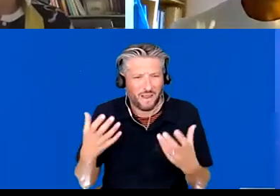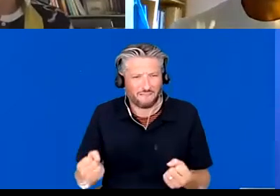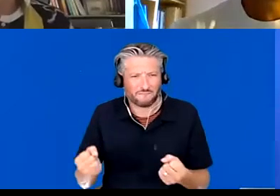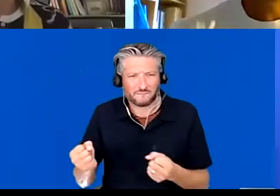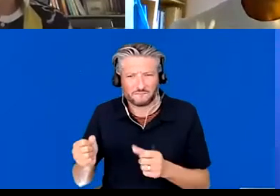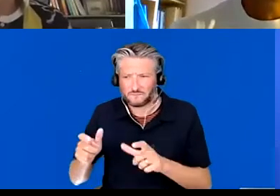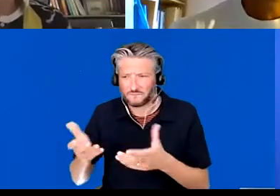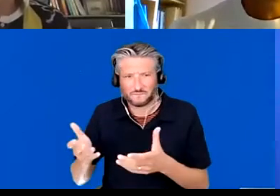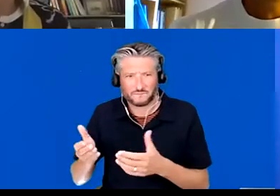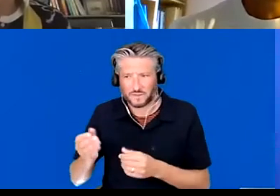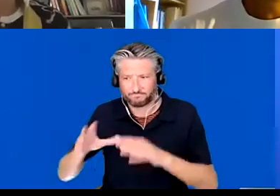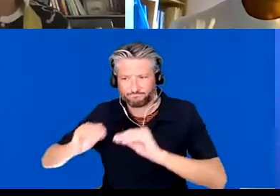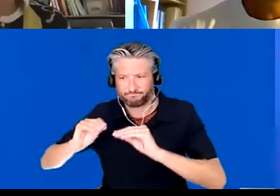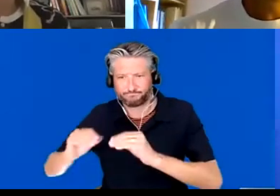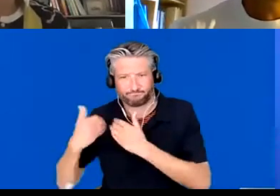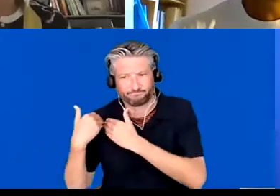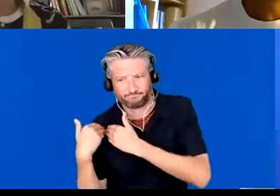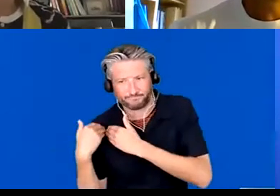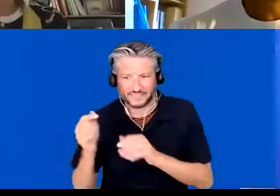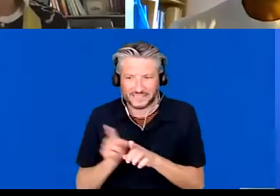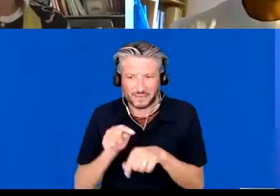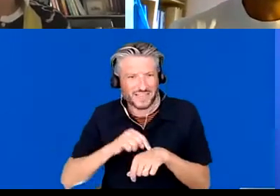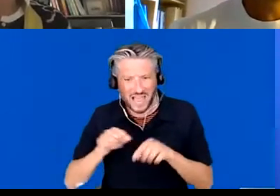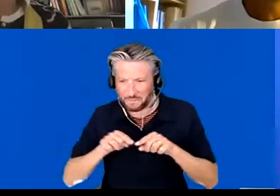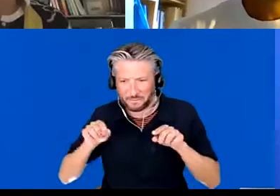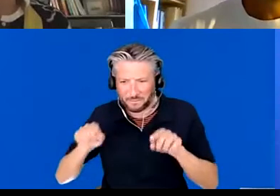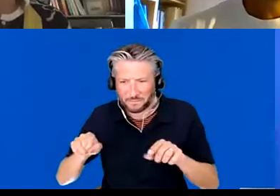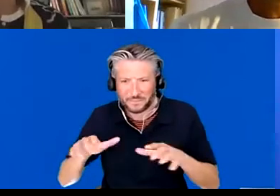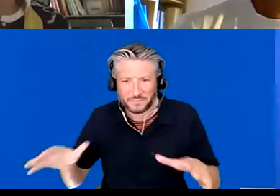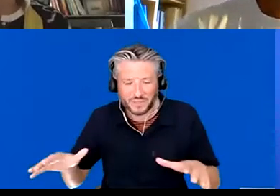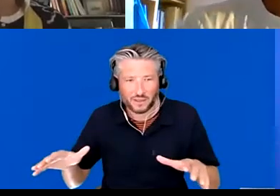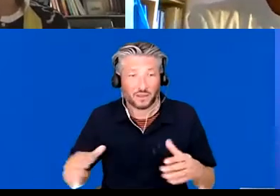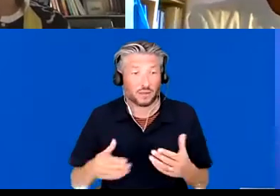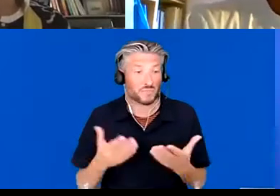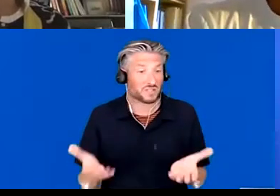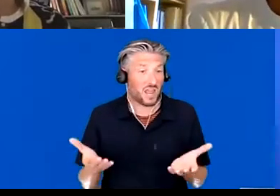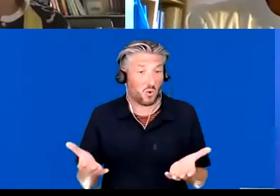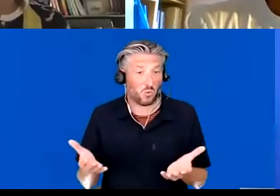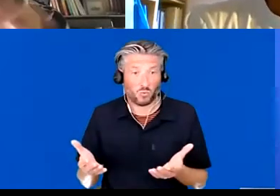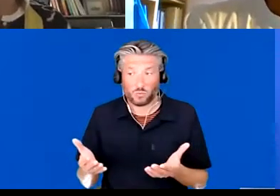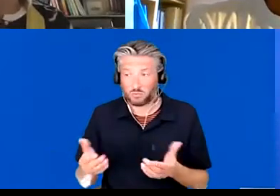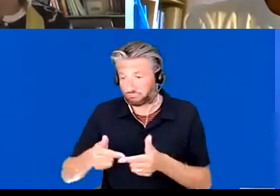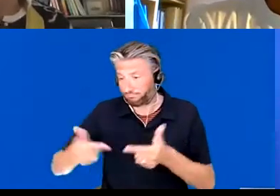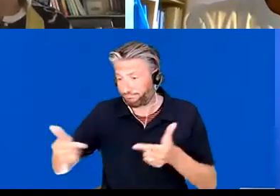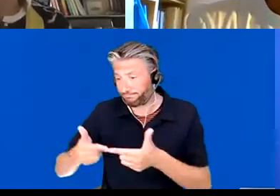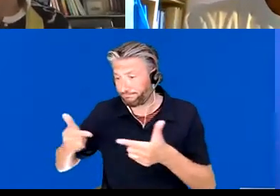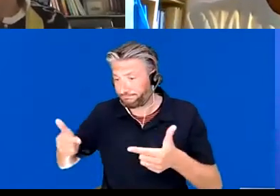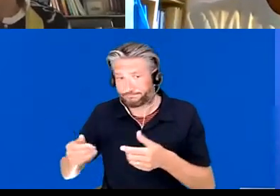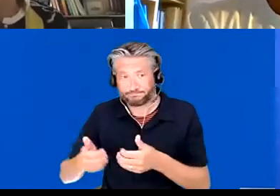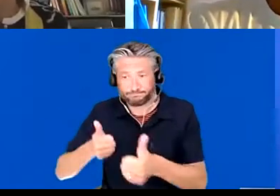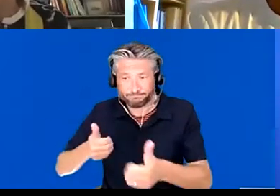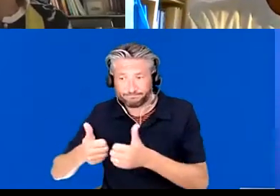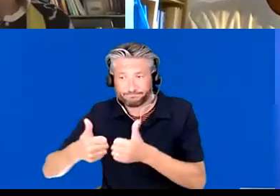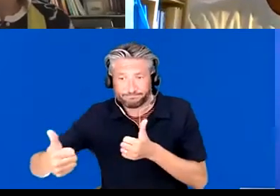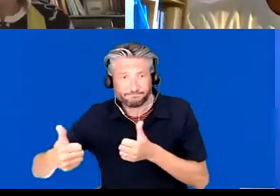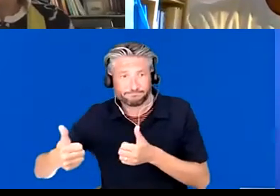bit, that of course virtual events count in the same way as others do, as going to a conference. Also, I